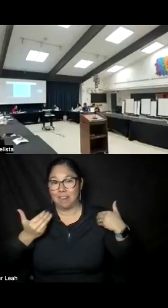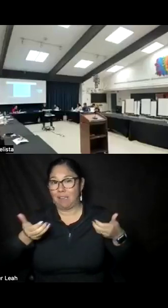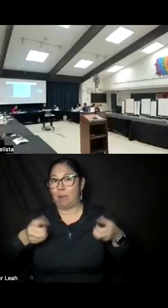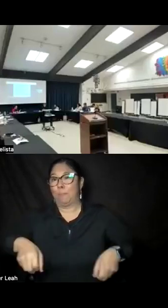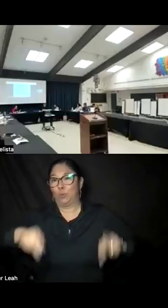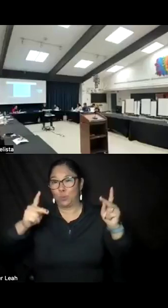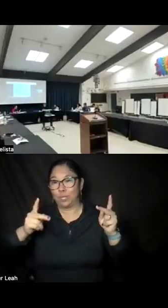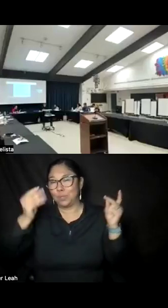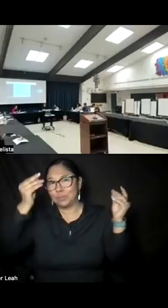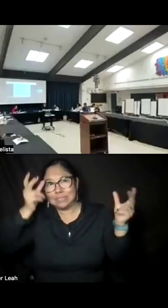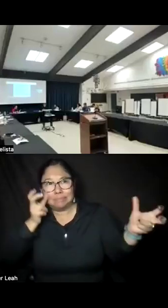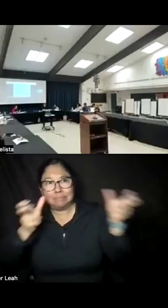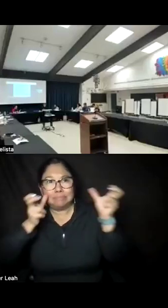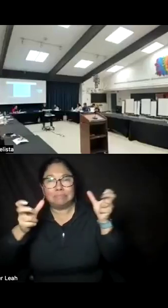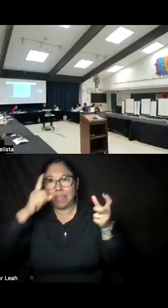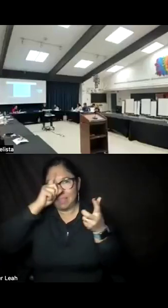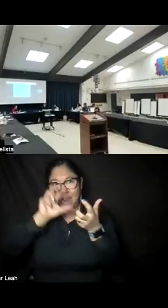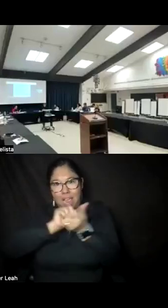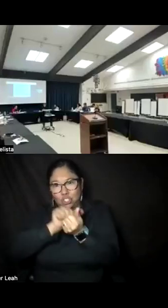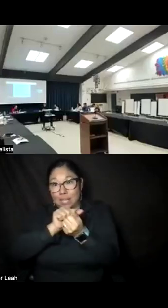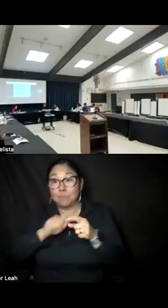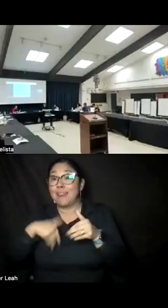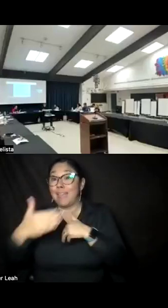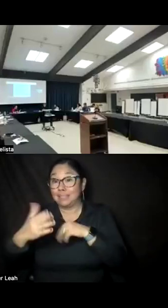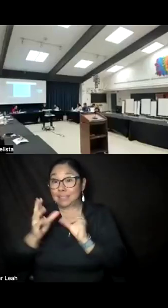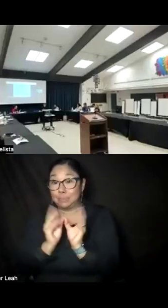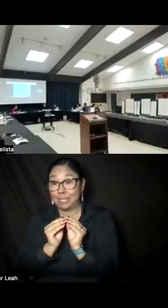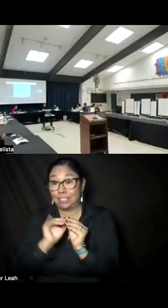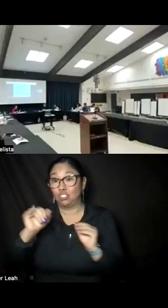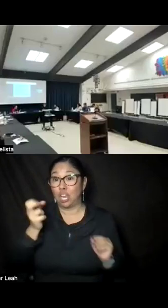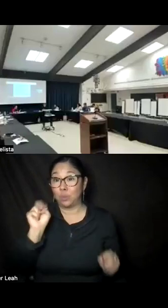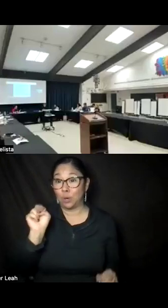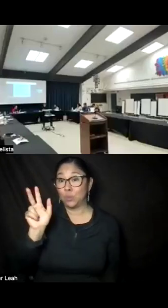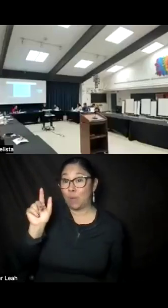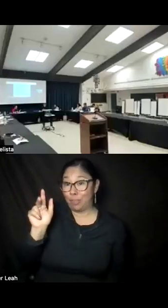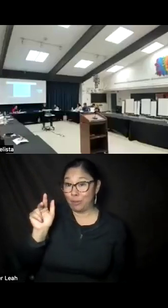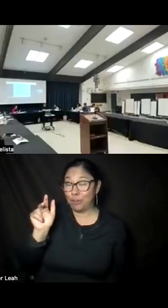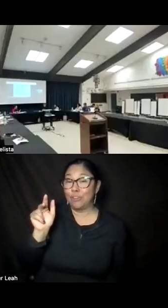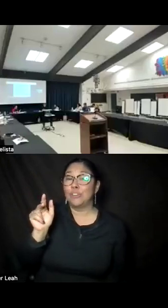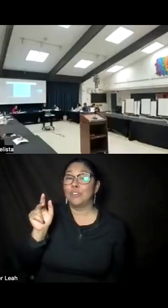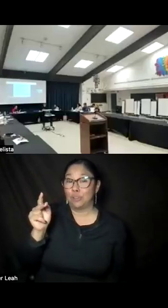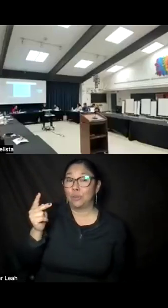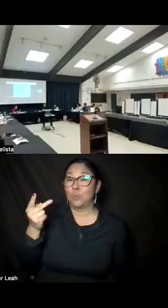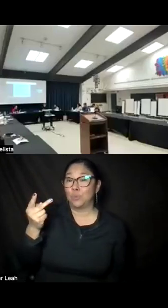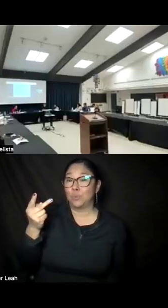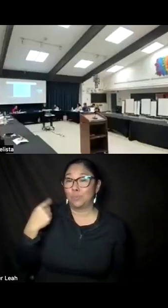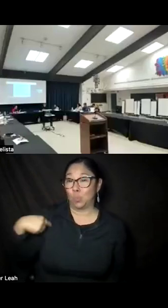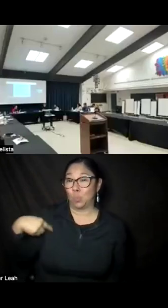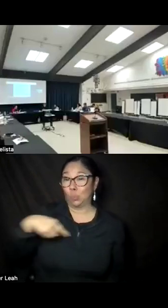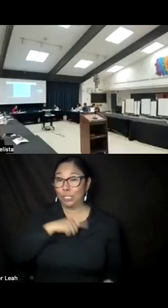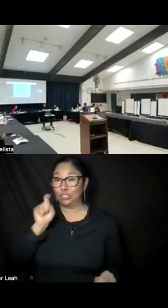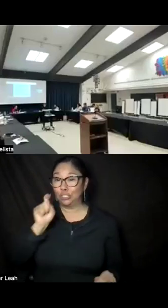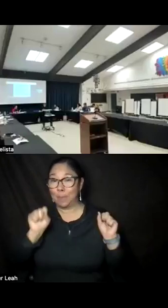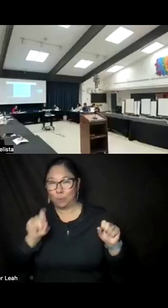our chance to digest it. However, our next meeting is January 23rd, so we should be able to